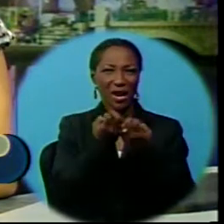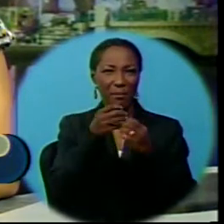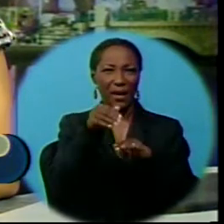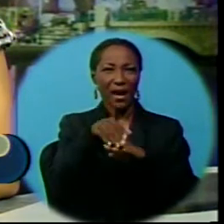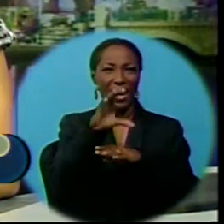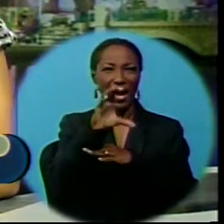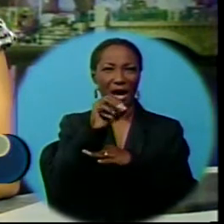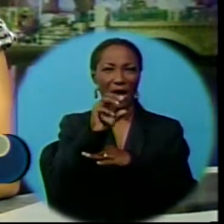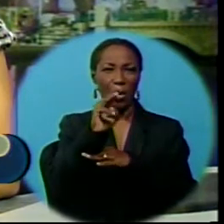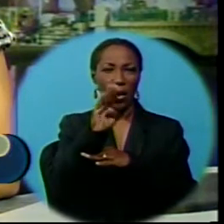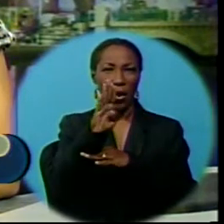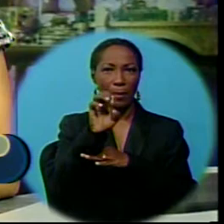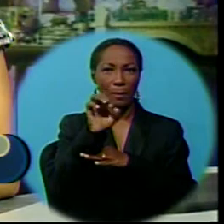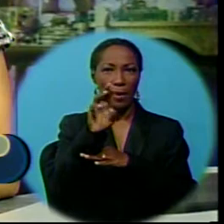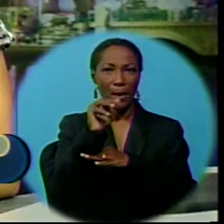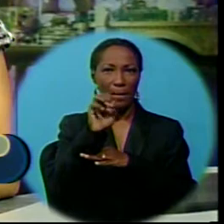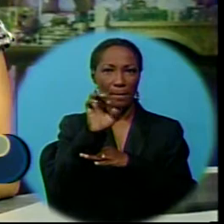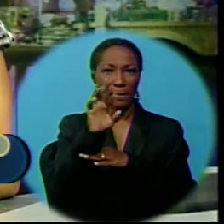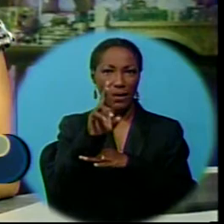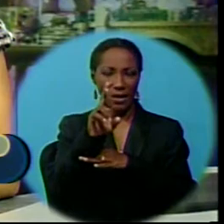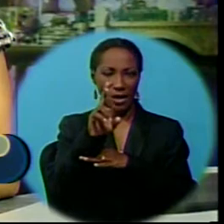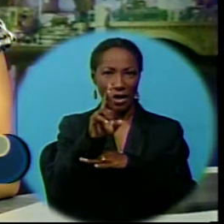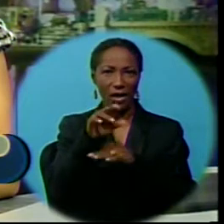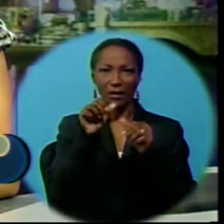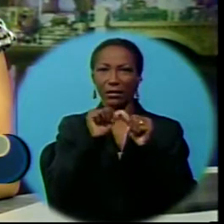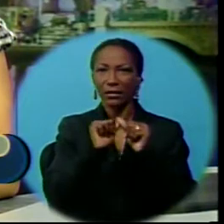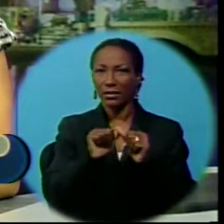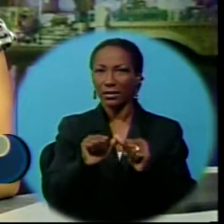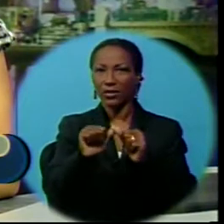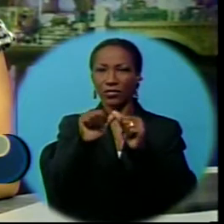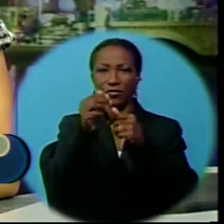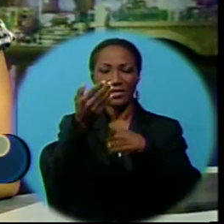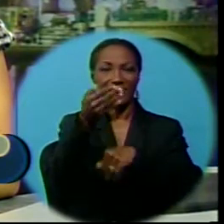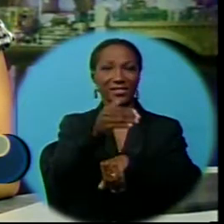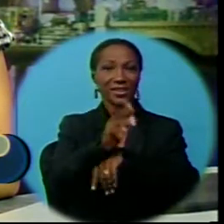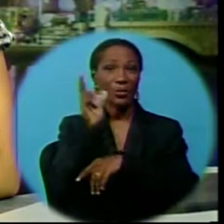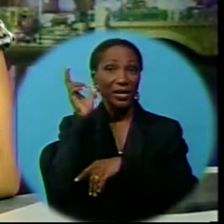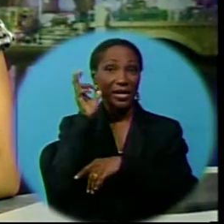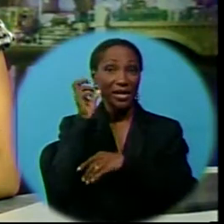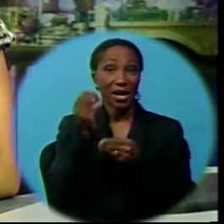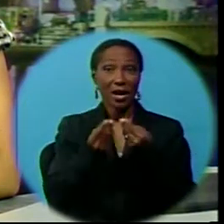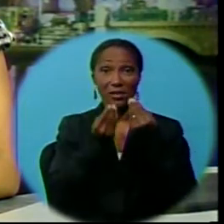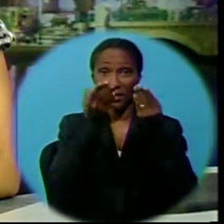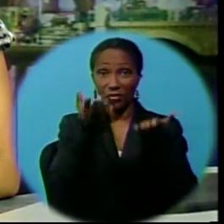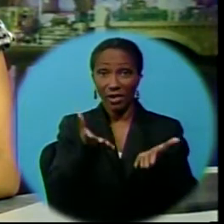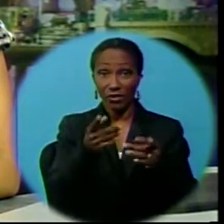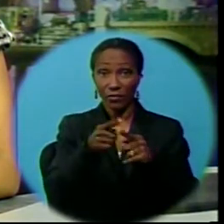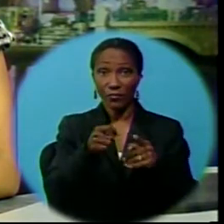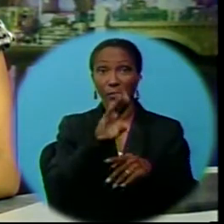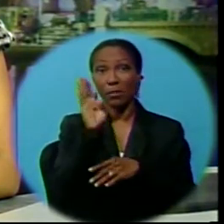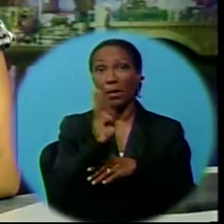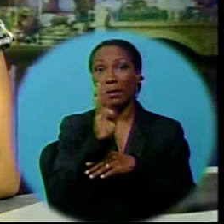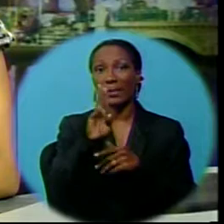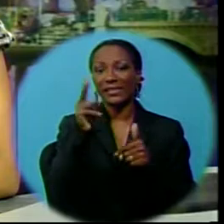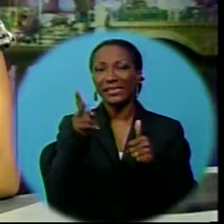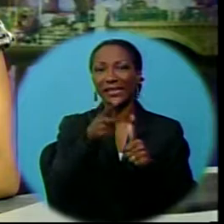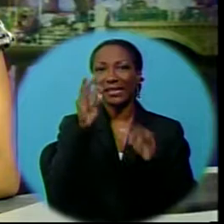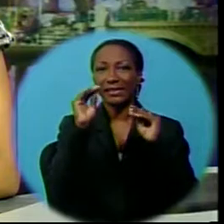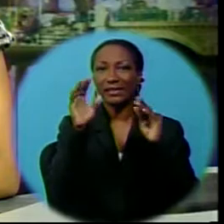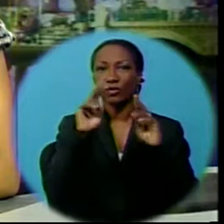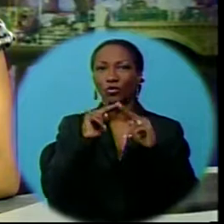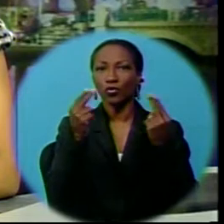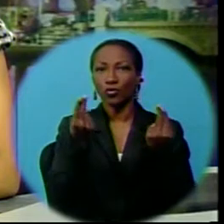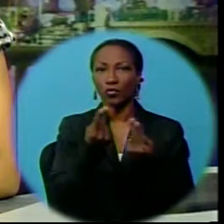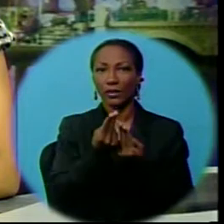issues at the Combermere facility at Waterford continues. And tonight we're hearing a proposal from the Barbados Secondary Teachers